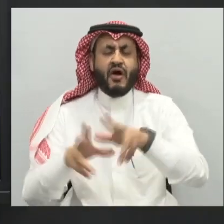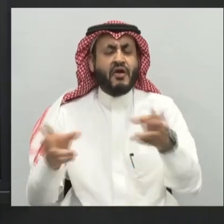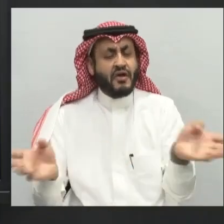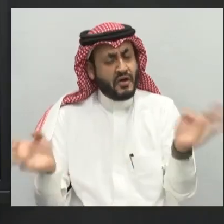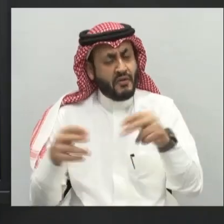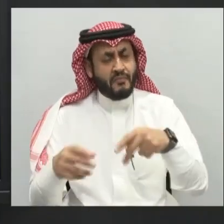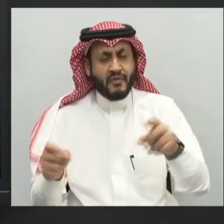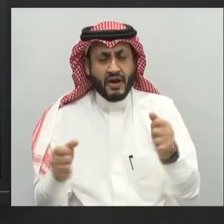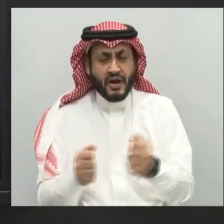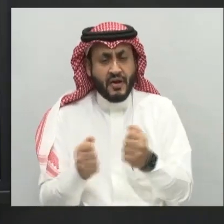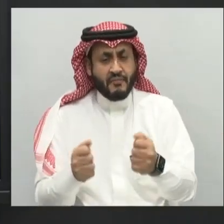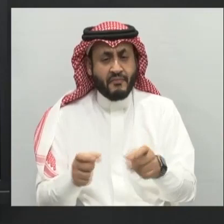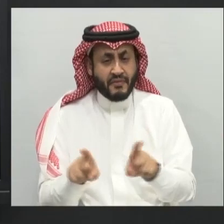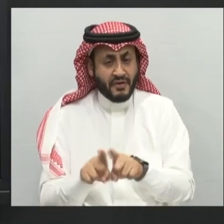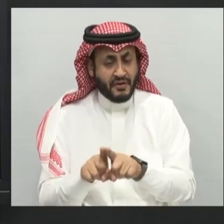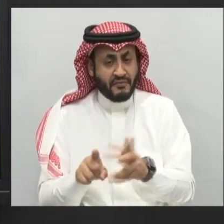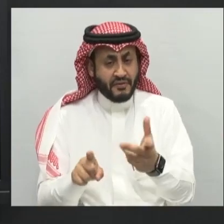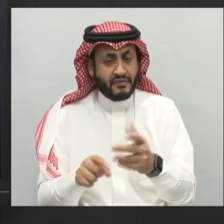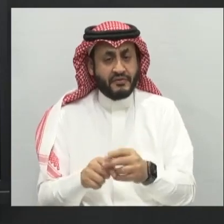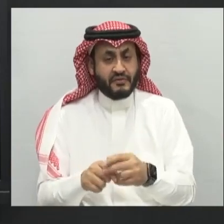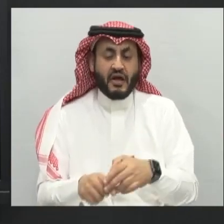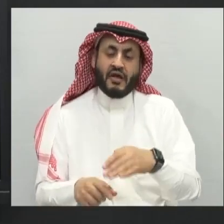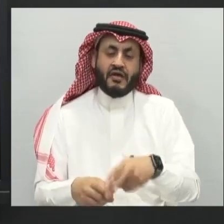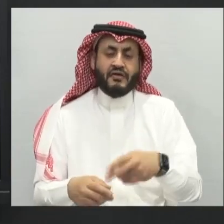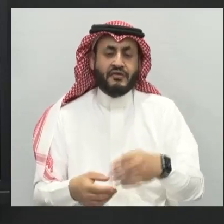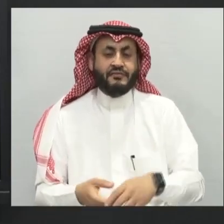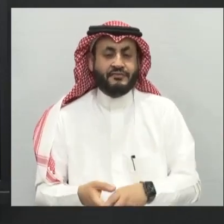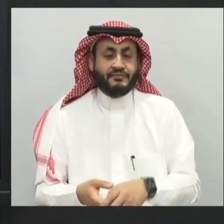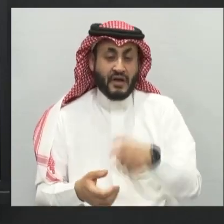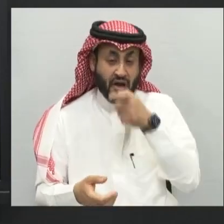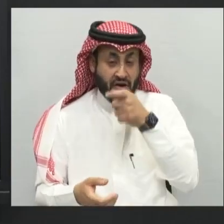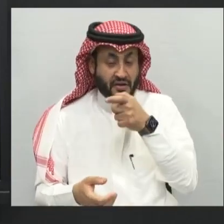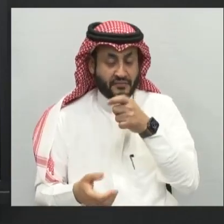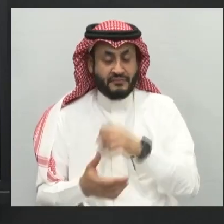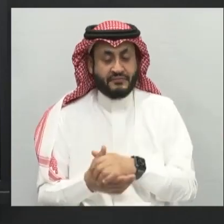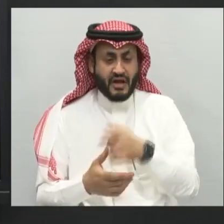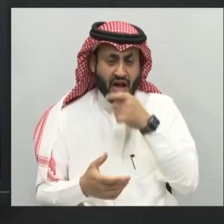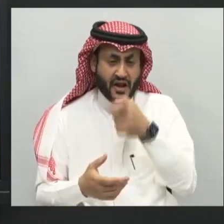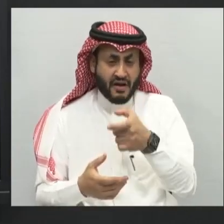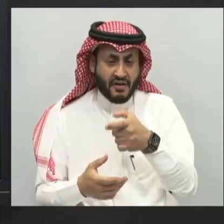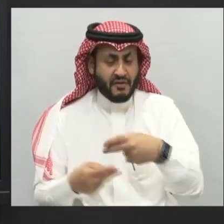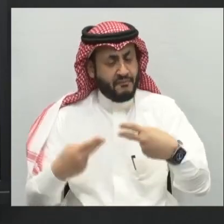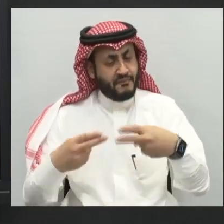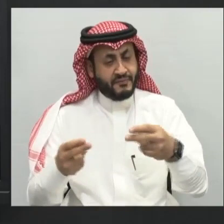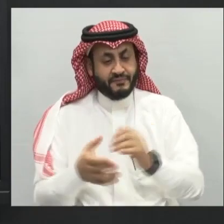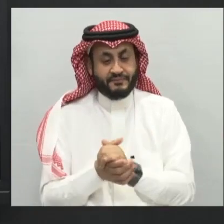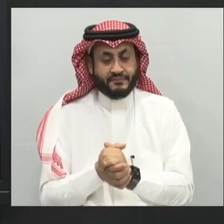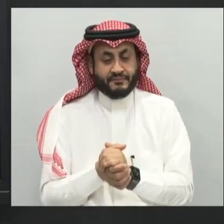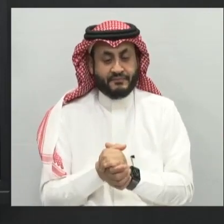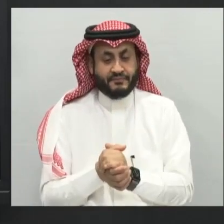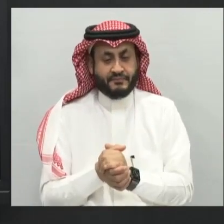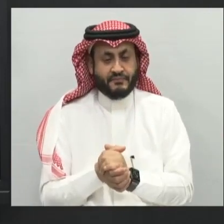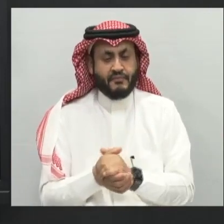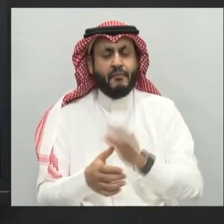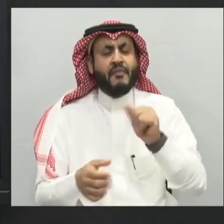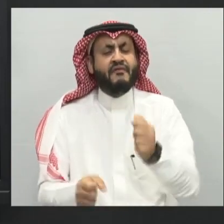come out and play with me? Or maybe we can go out and have lunch sometime. He'll say, I'm free Friday. Now I have nothing